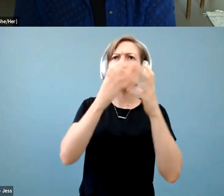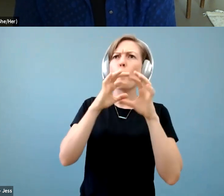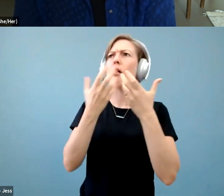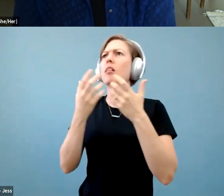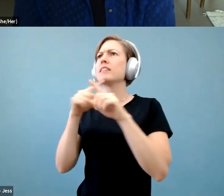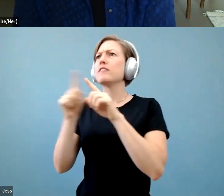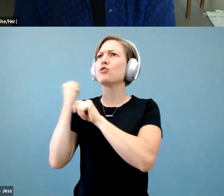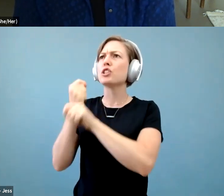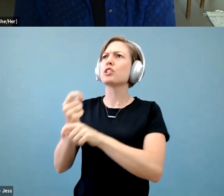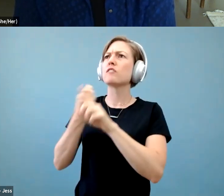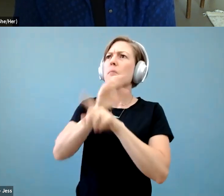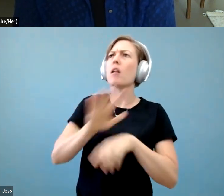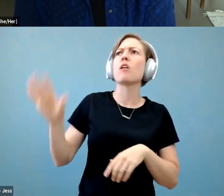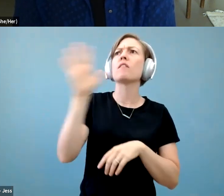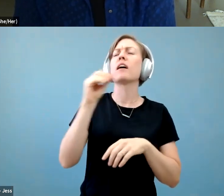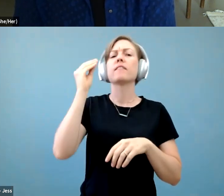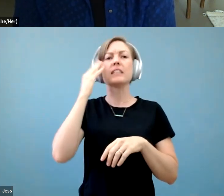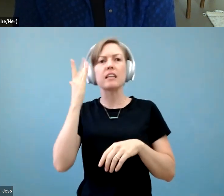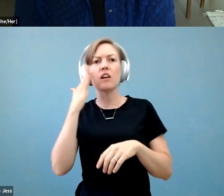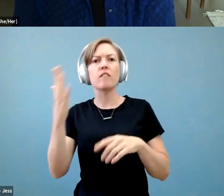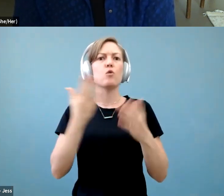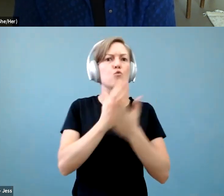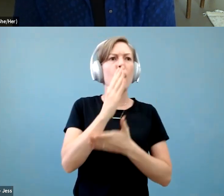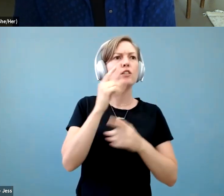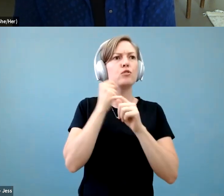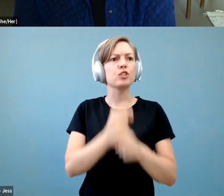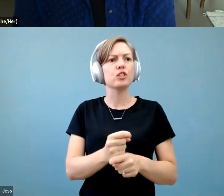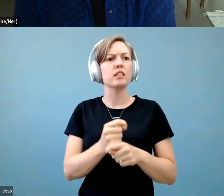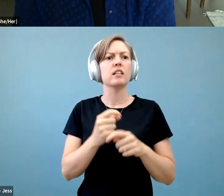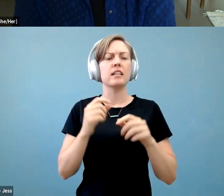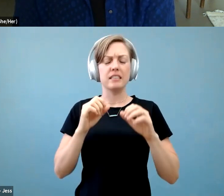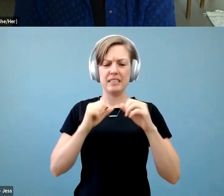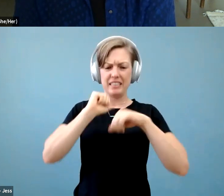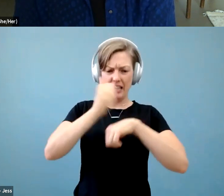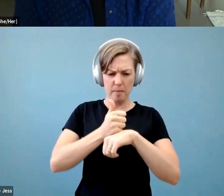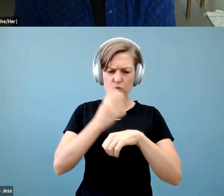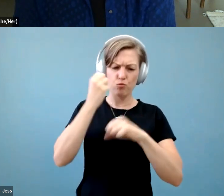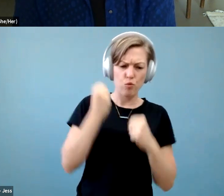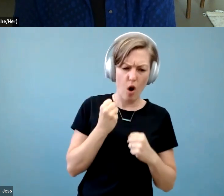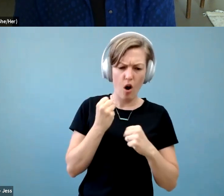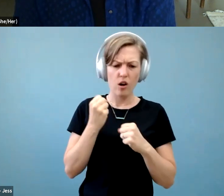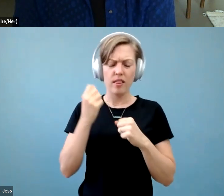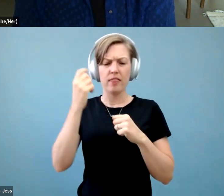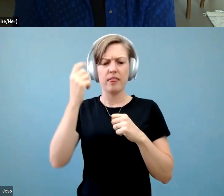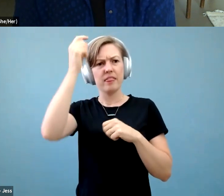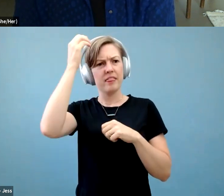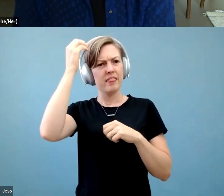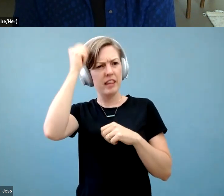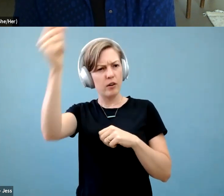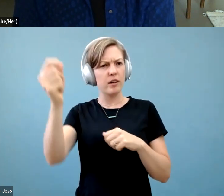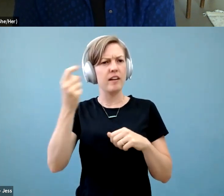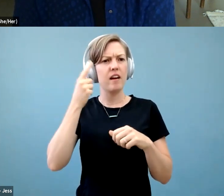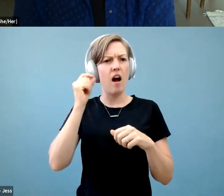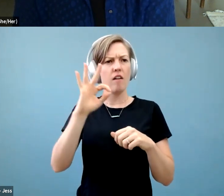of philosophical and democratic rights traditions, a robust enough theory of personhood to actually give us some traction